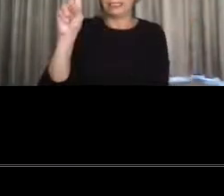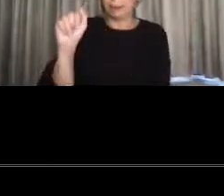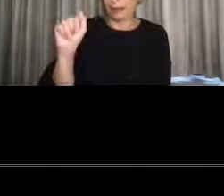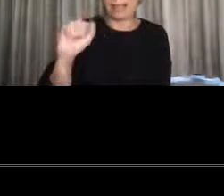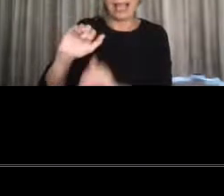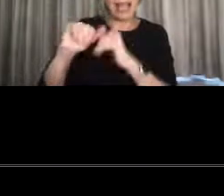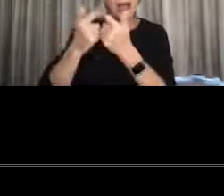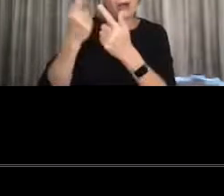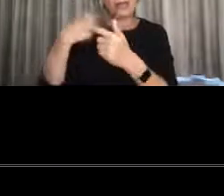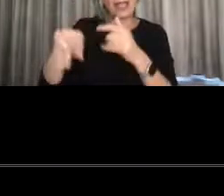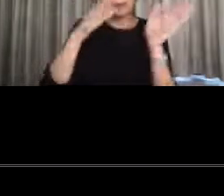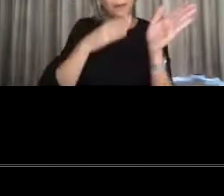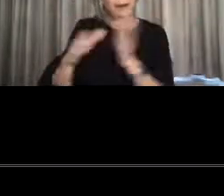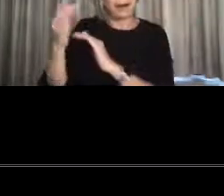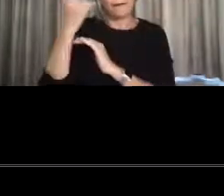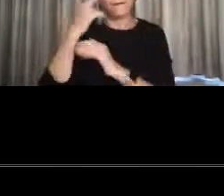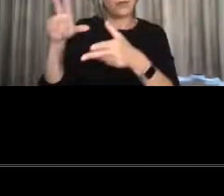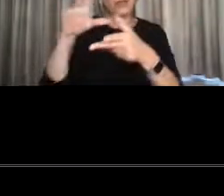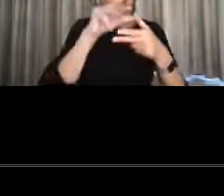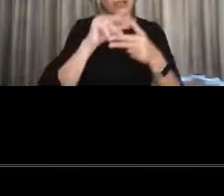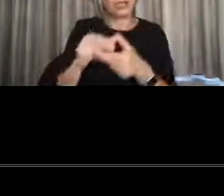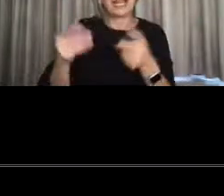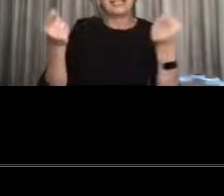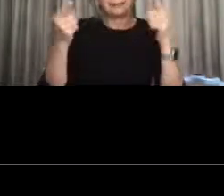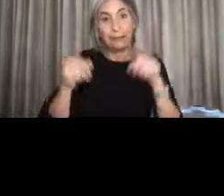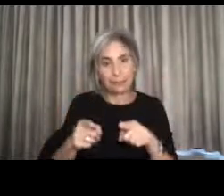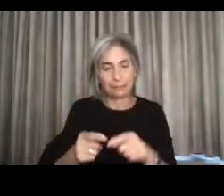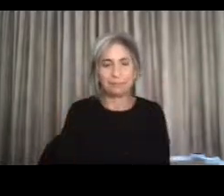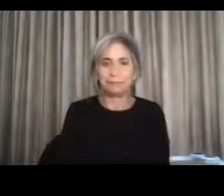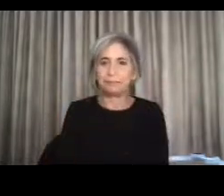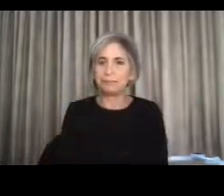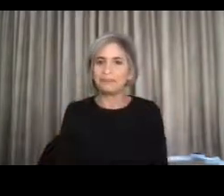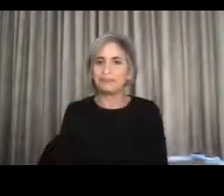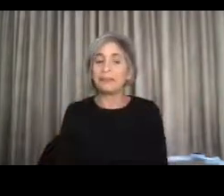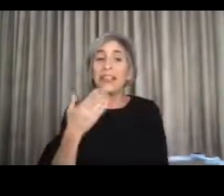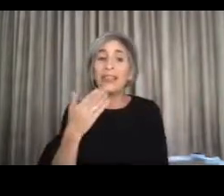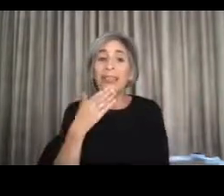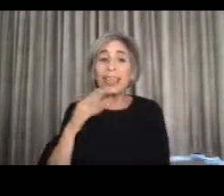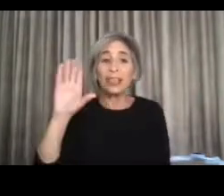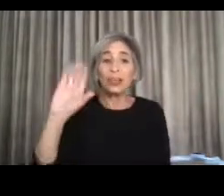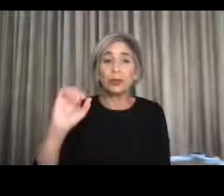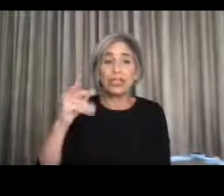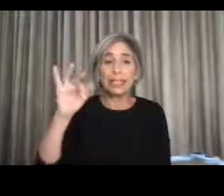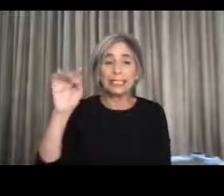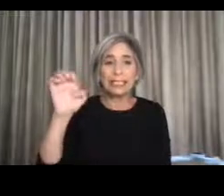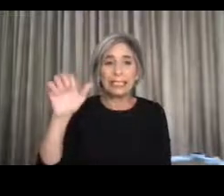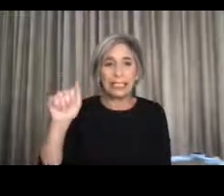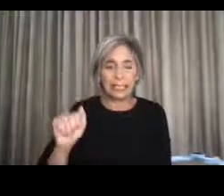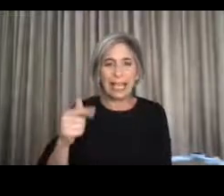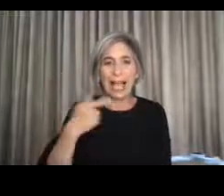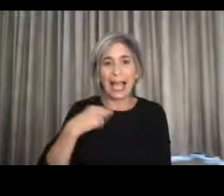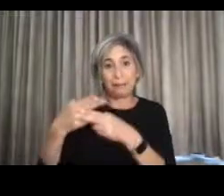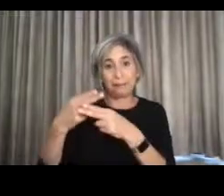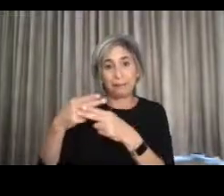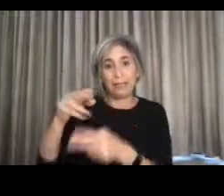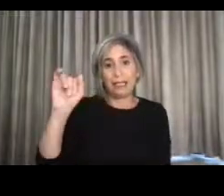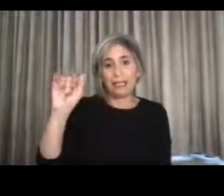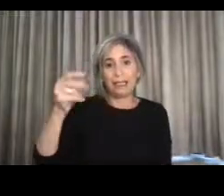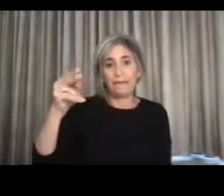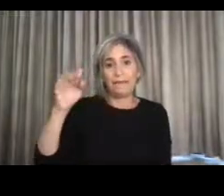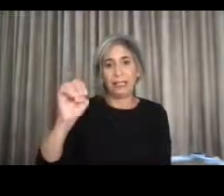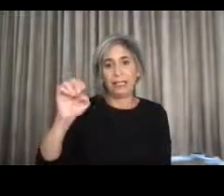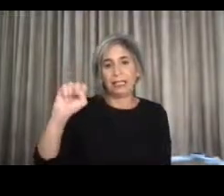how they can prepare for the upcoming hurricane season. Thank you, Chelsea. As Chelsea stated, I'm Stephanie Soflop.